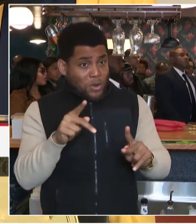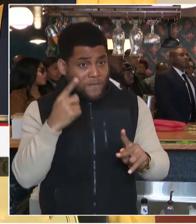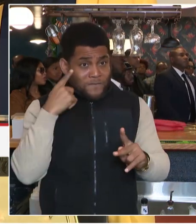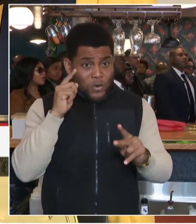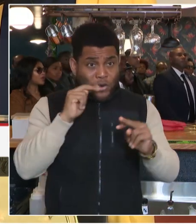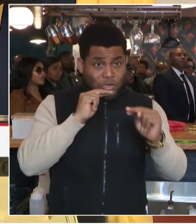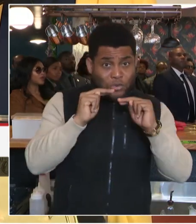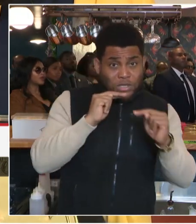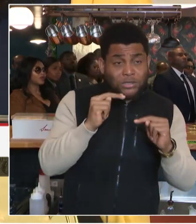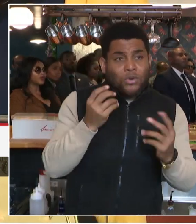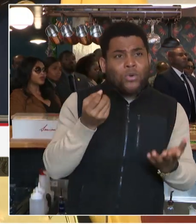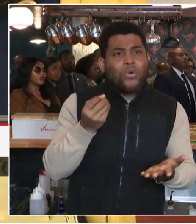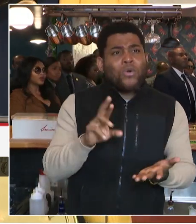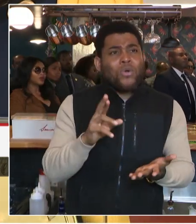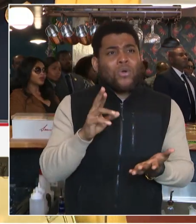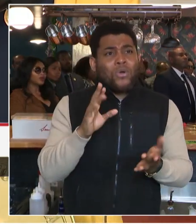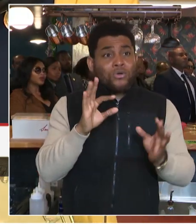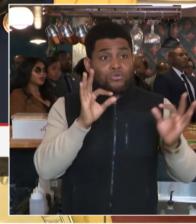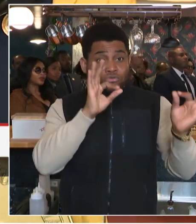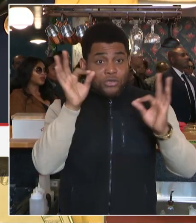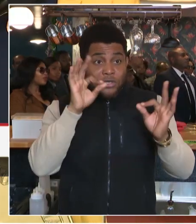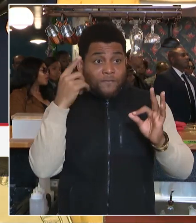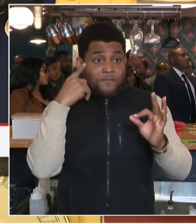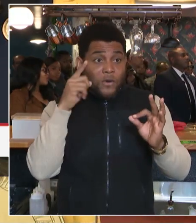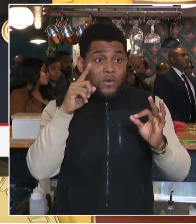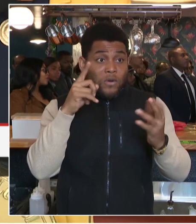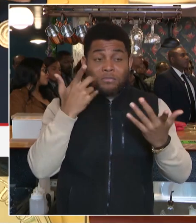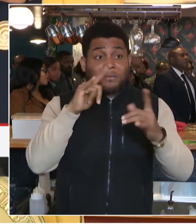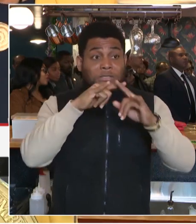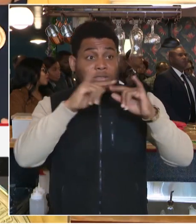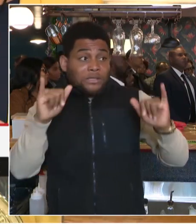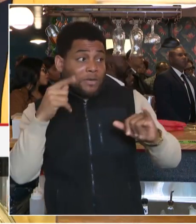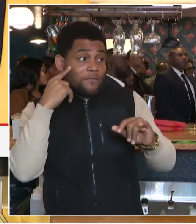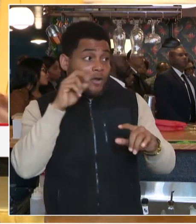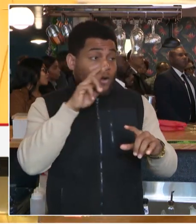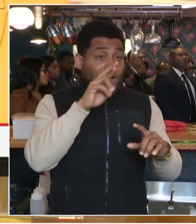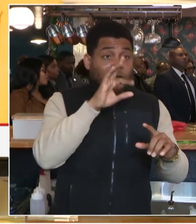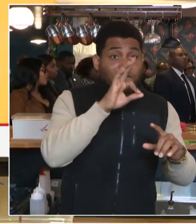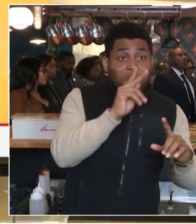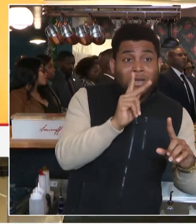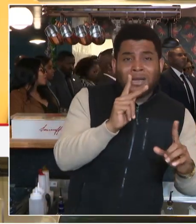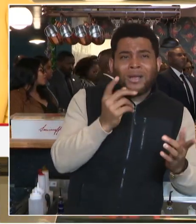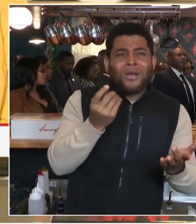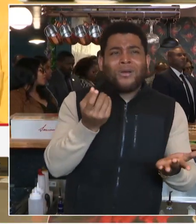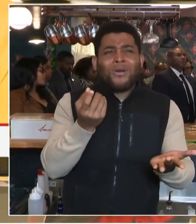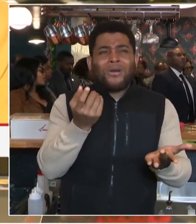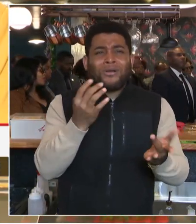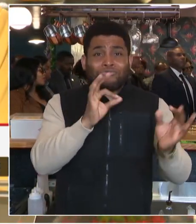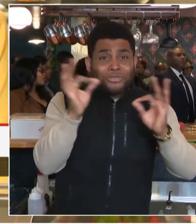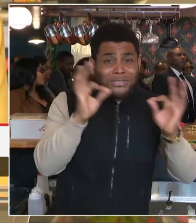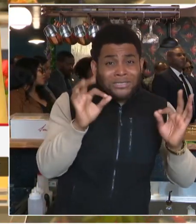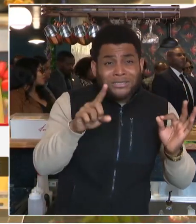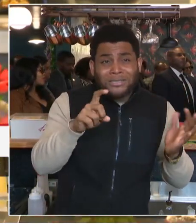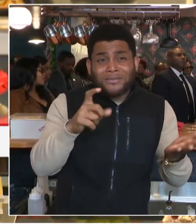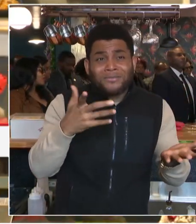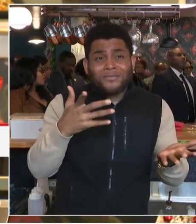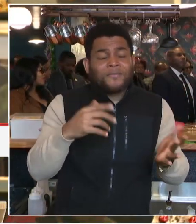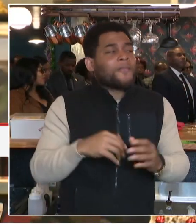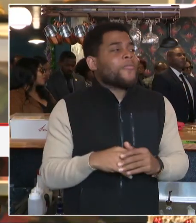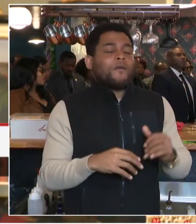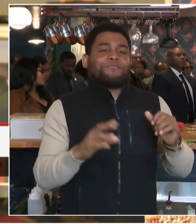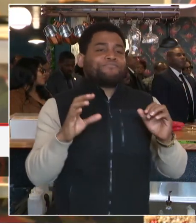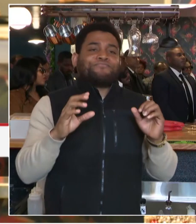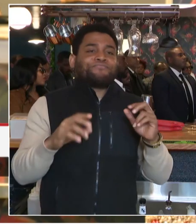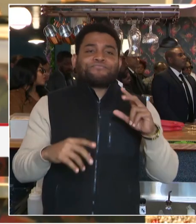RFK building a stadium there? No. And what you know that we all